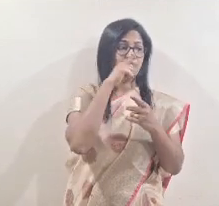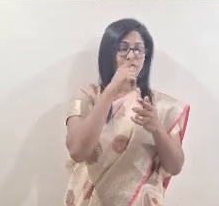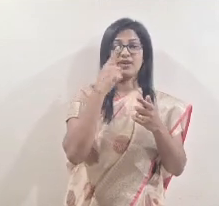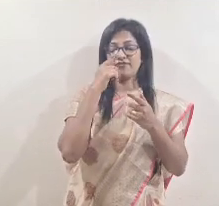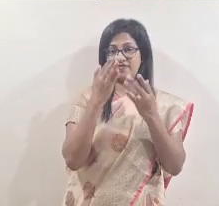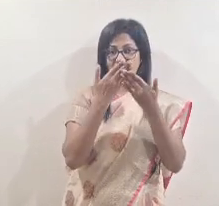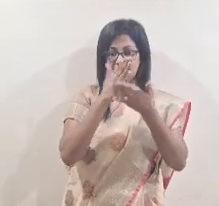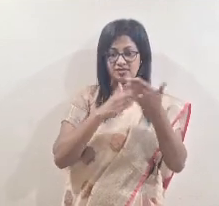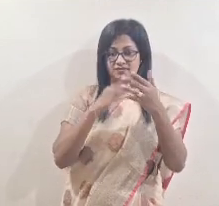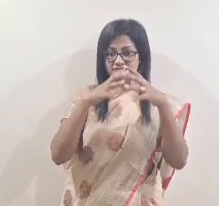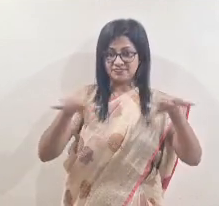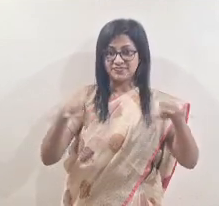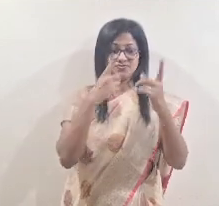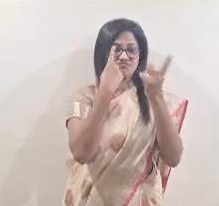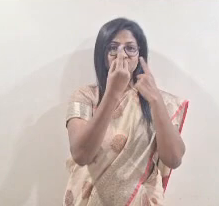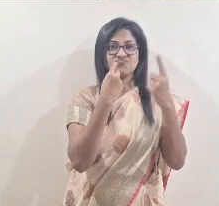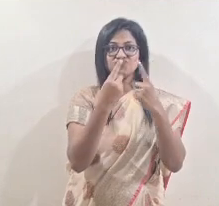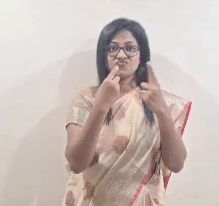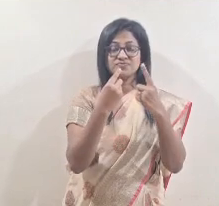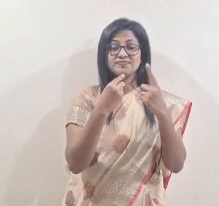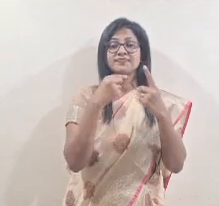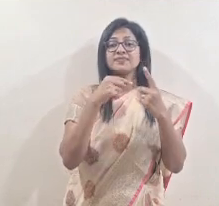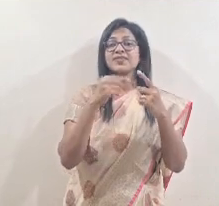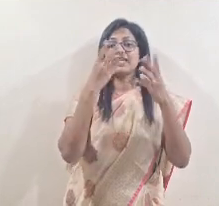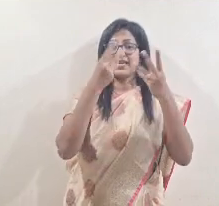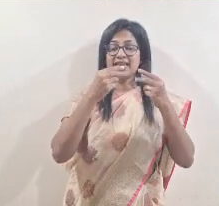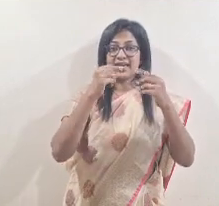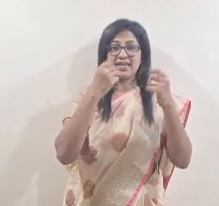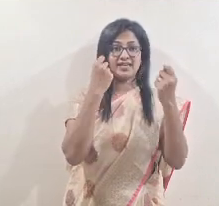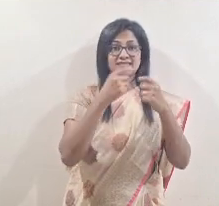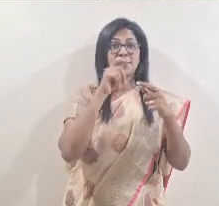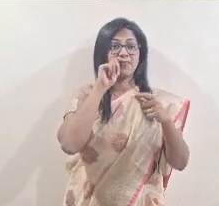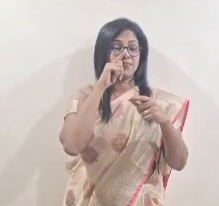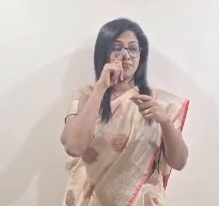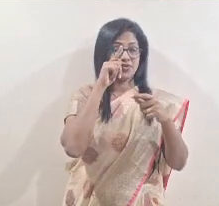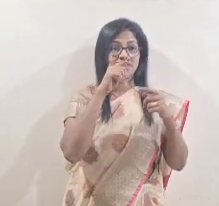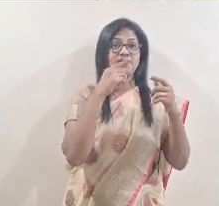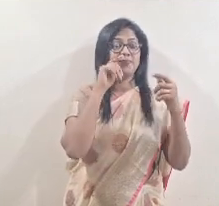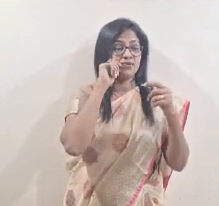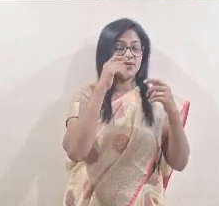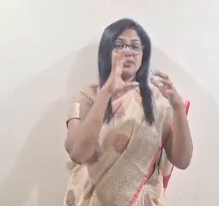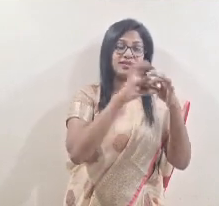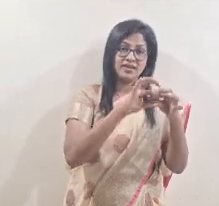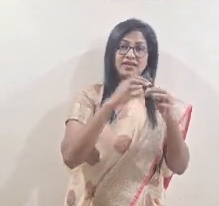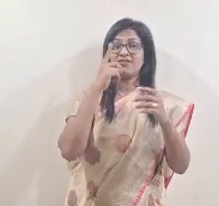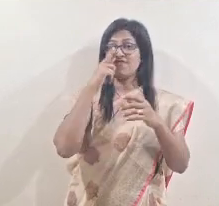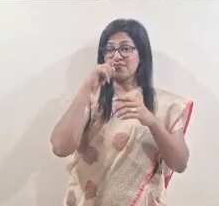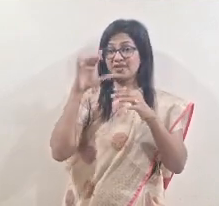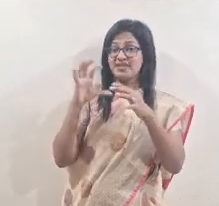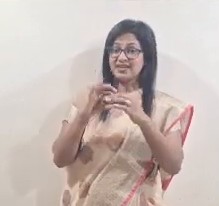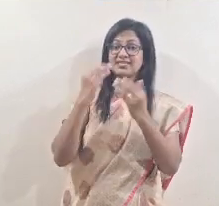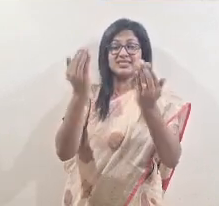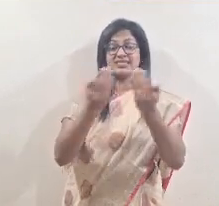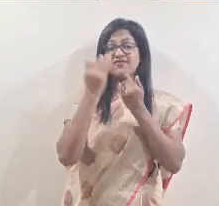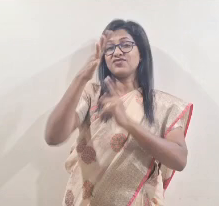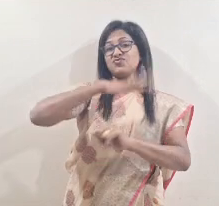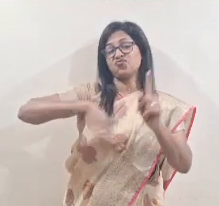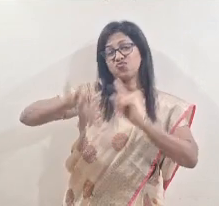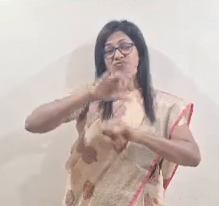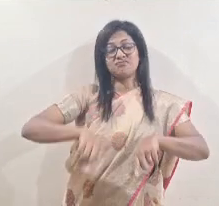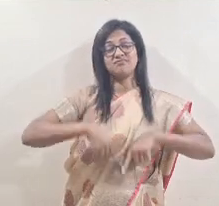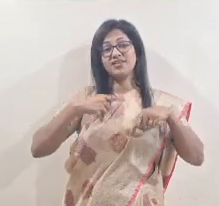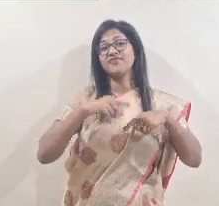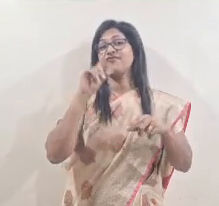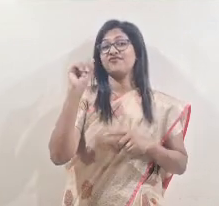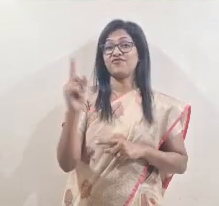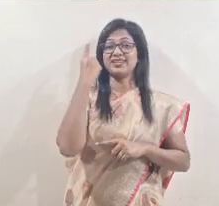also, to check whether what are the ratings according to the gender. So for female also, the safety and social life came on